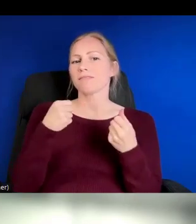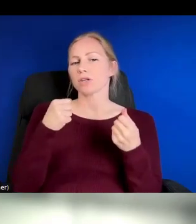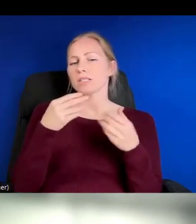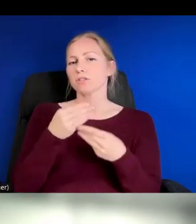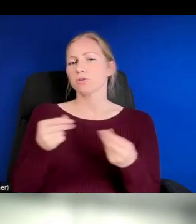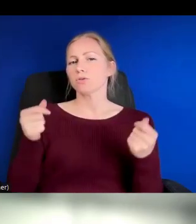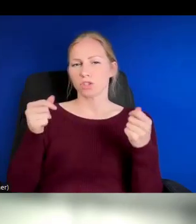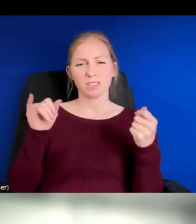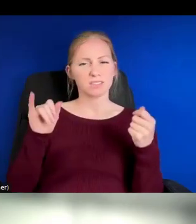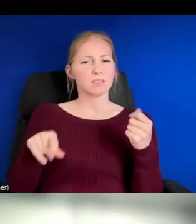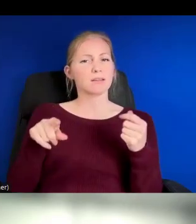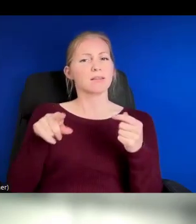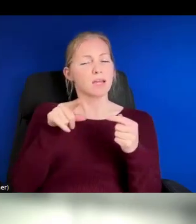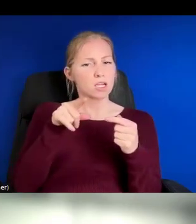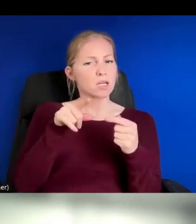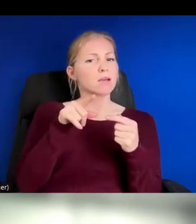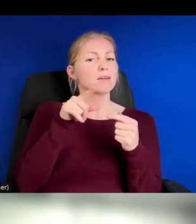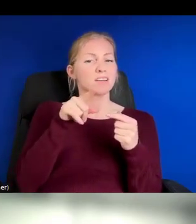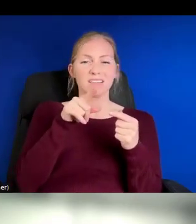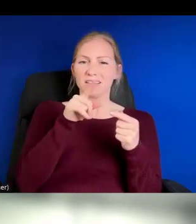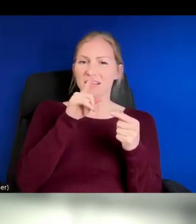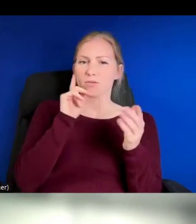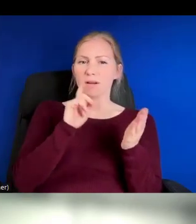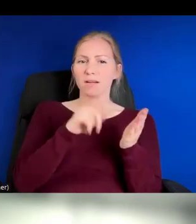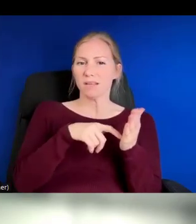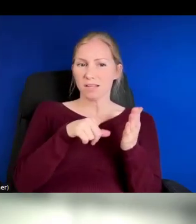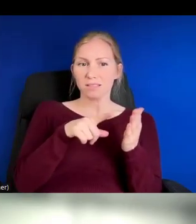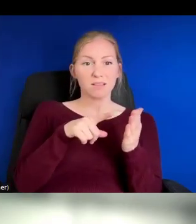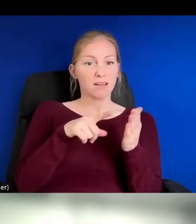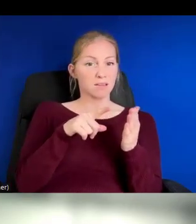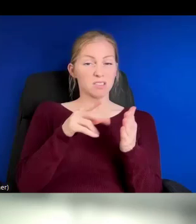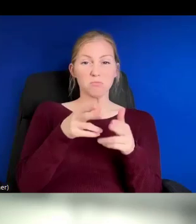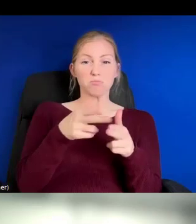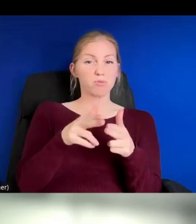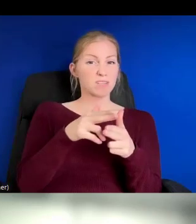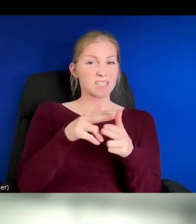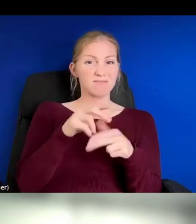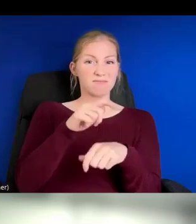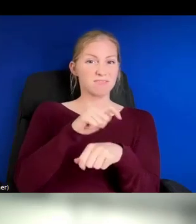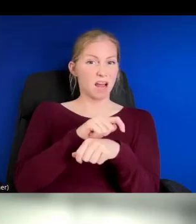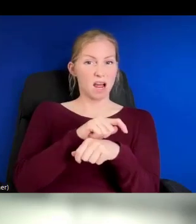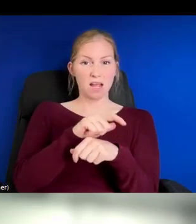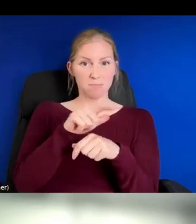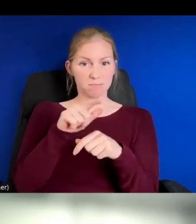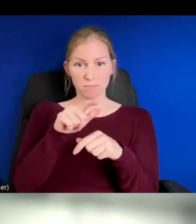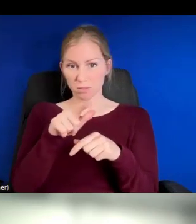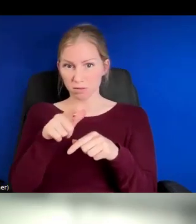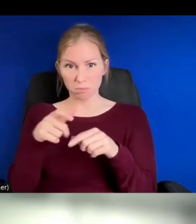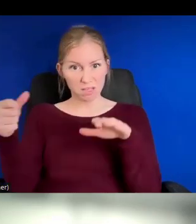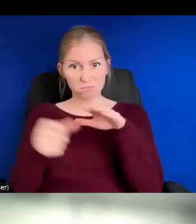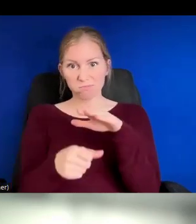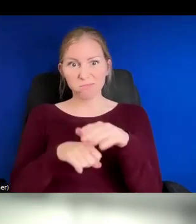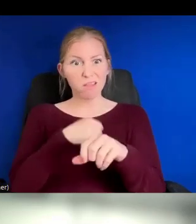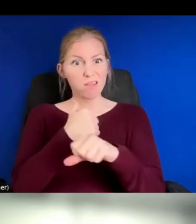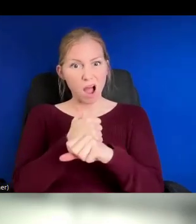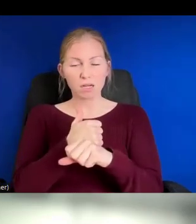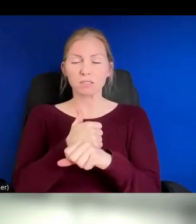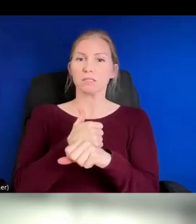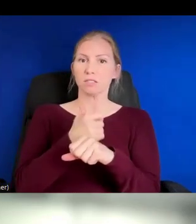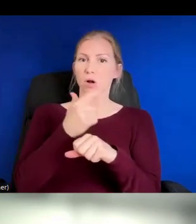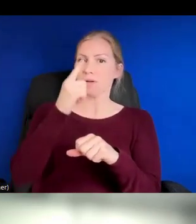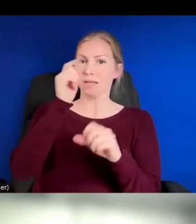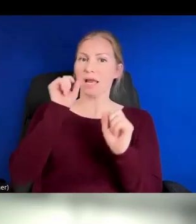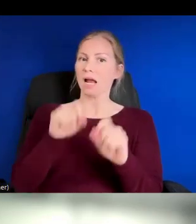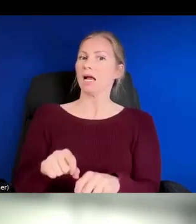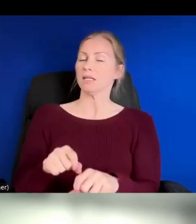can have deleterious mental health consequences. Seclusion is known to exacerbate symptoms, correlate with